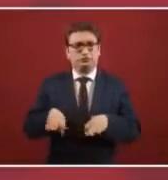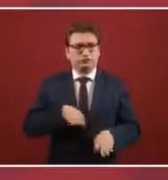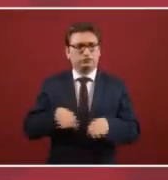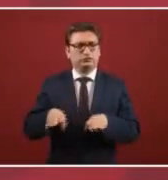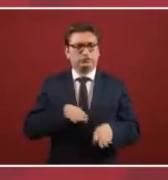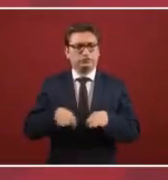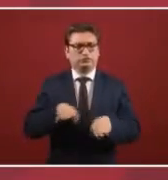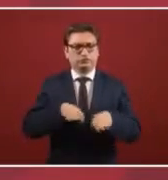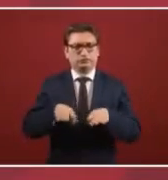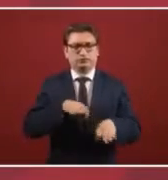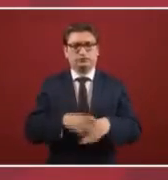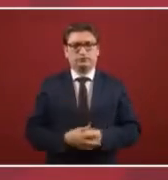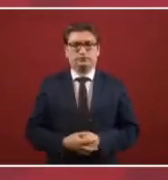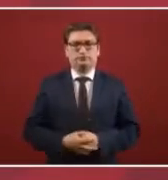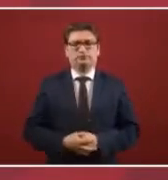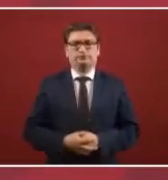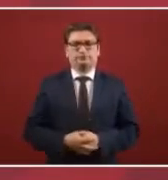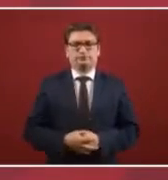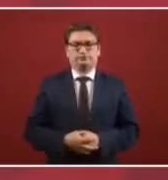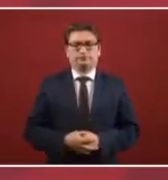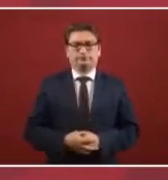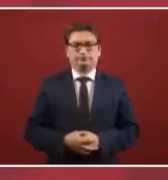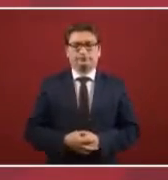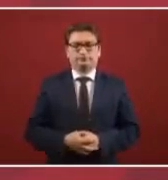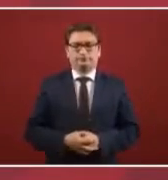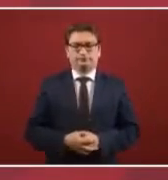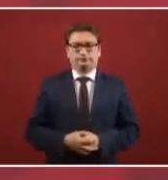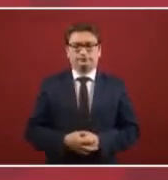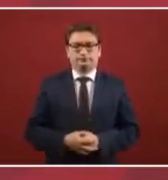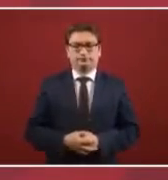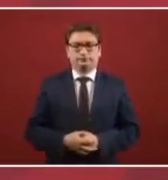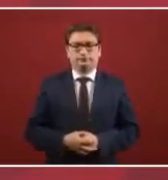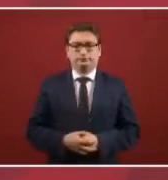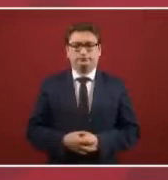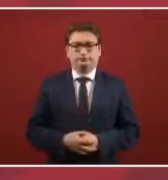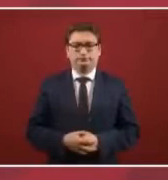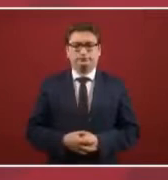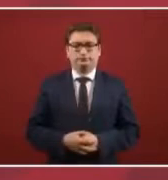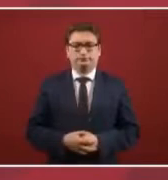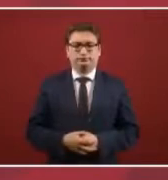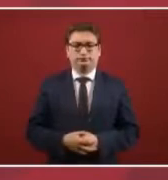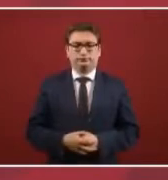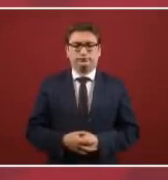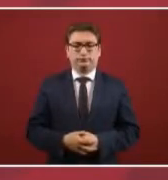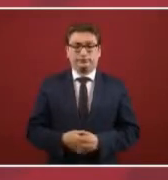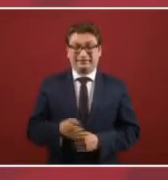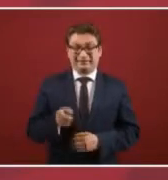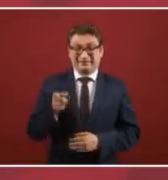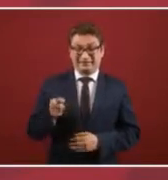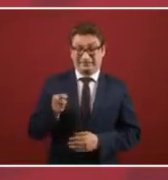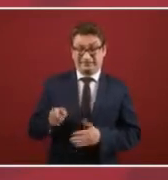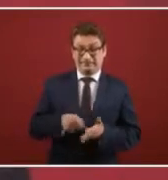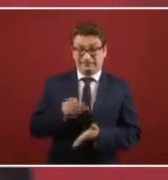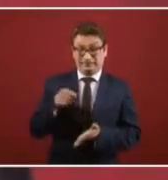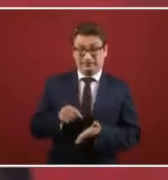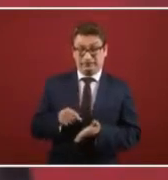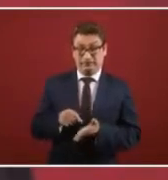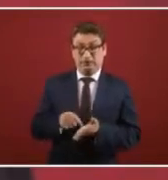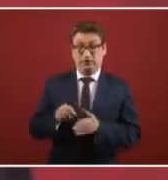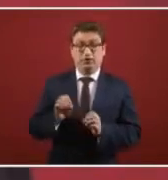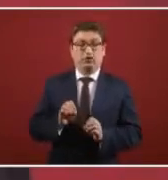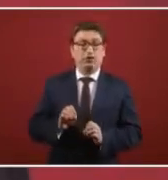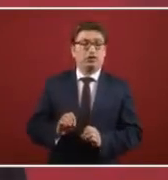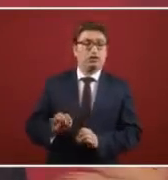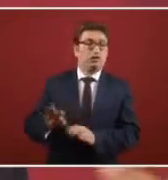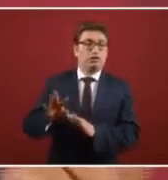were working. Y ahí And from there, se dejó there started to crecer be the el growth huachicol. of